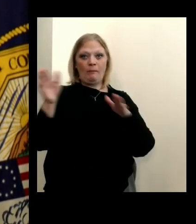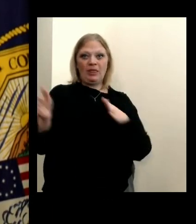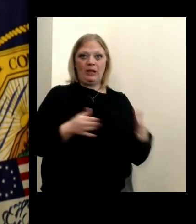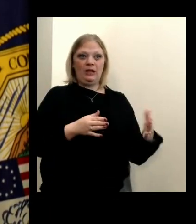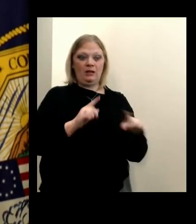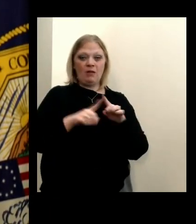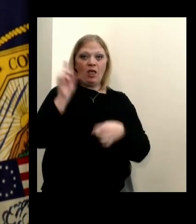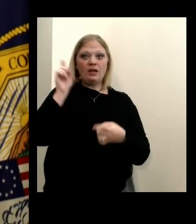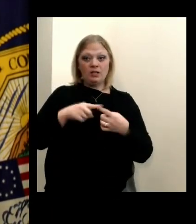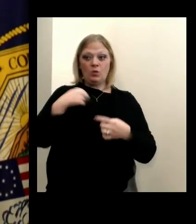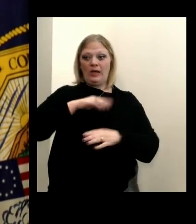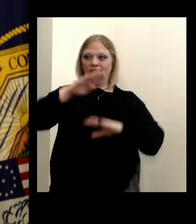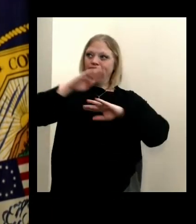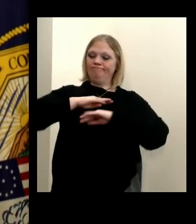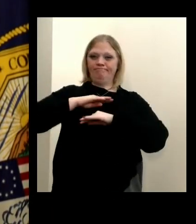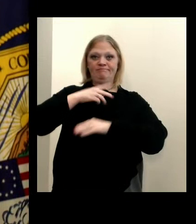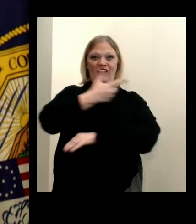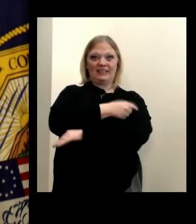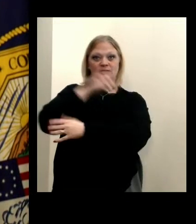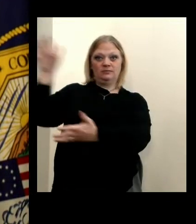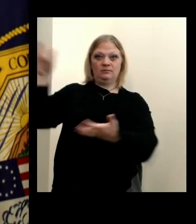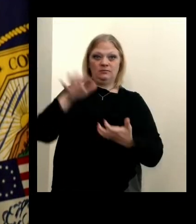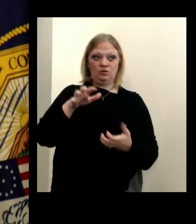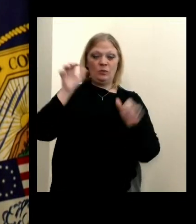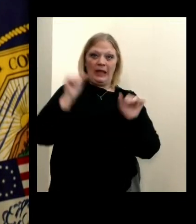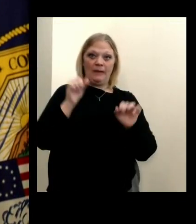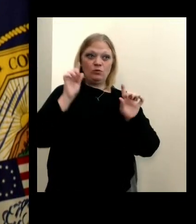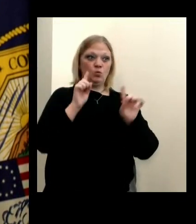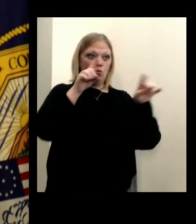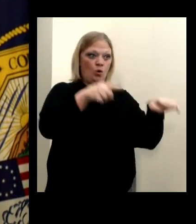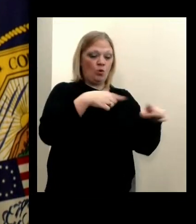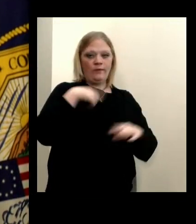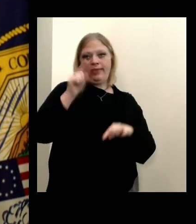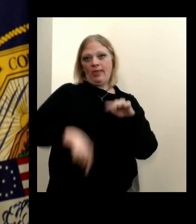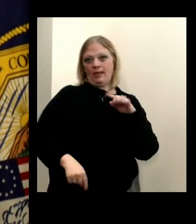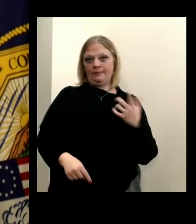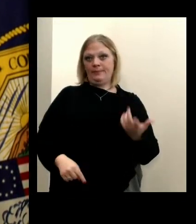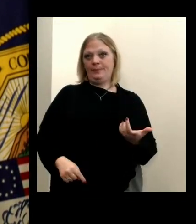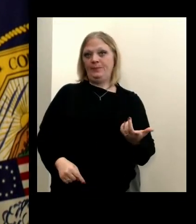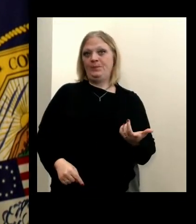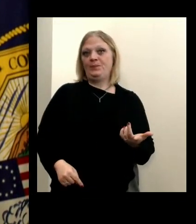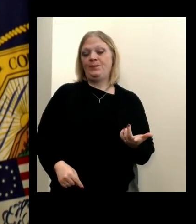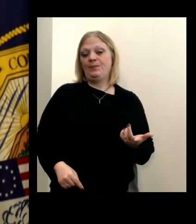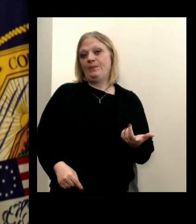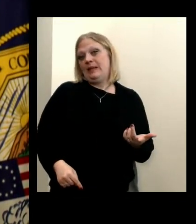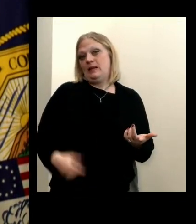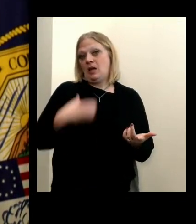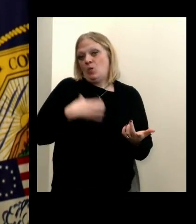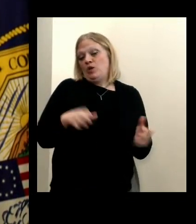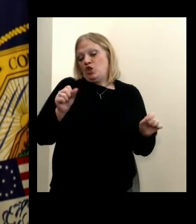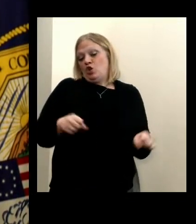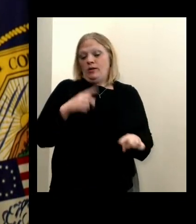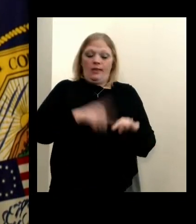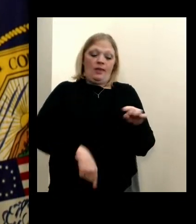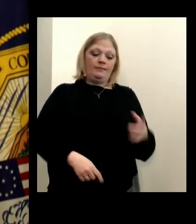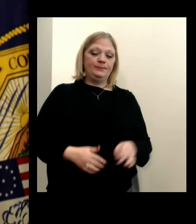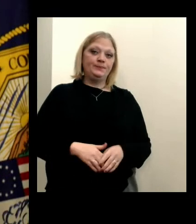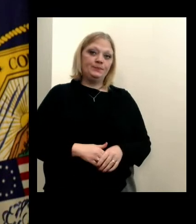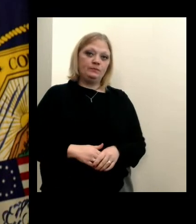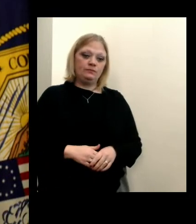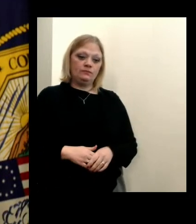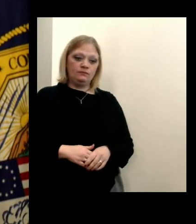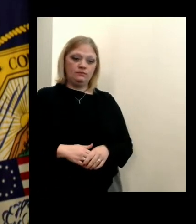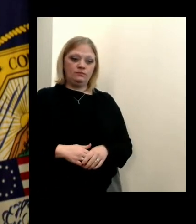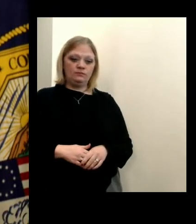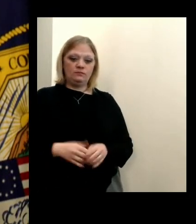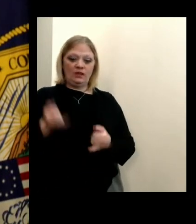supply to be able to go and do that, we're just not going to be able to do it. I wish I could, but I can't. And the